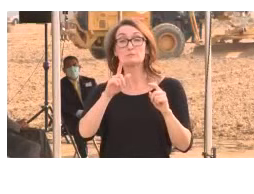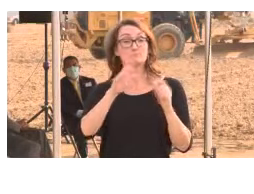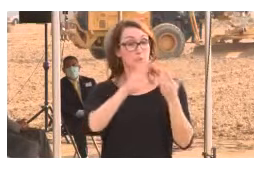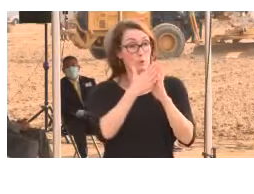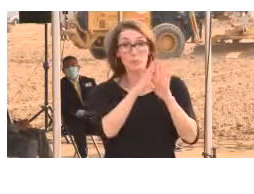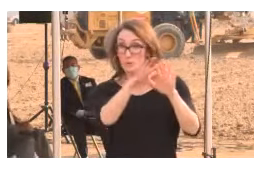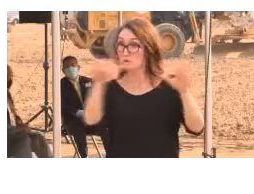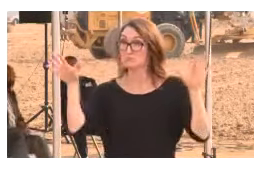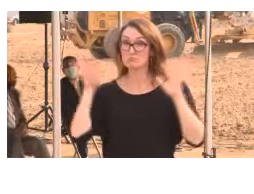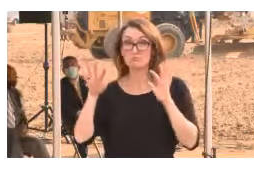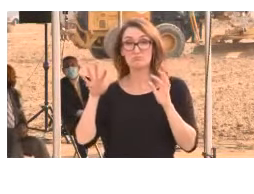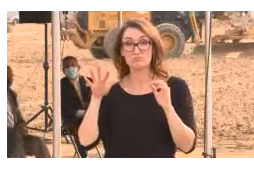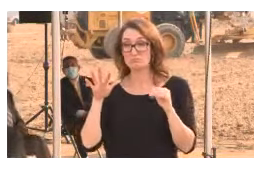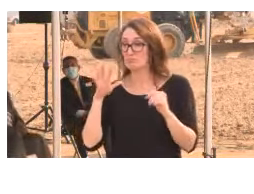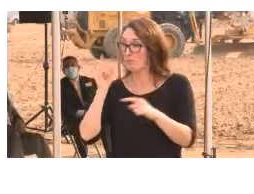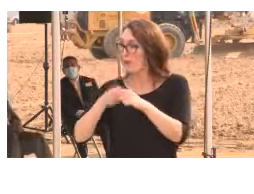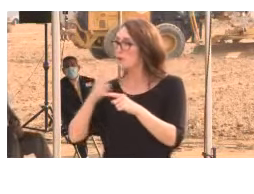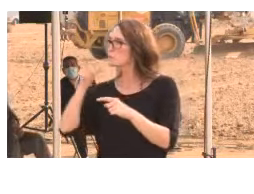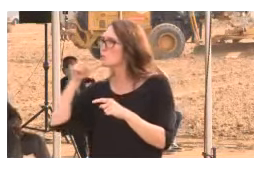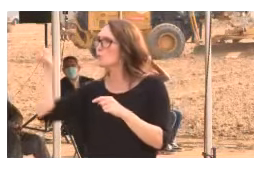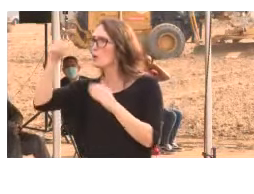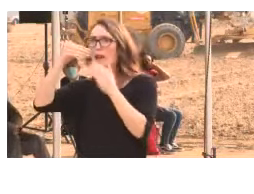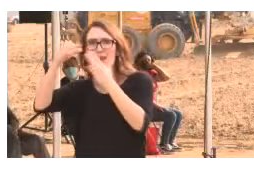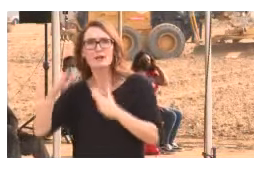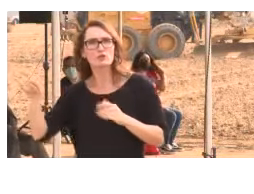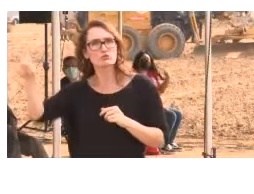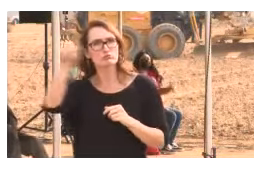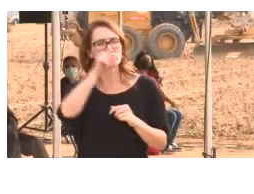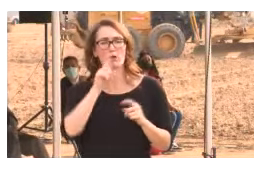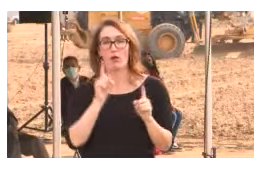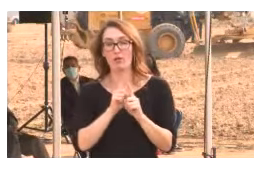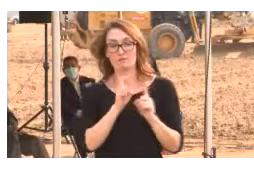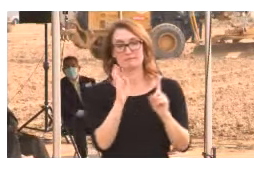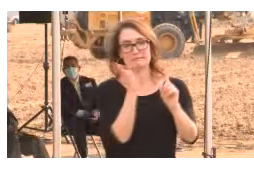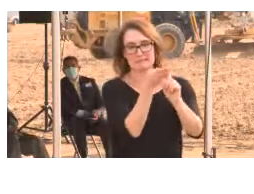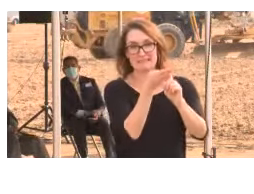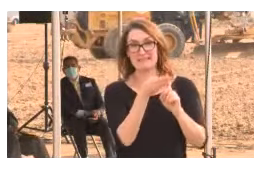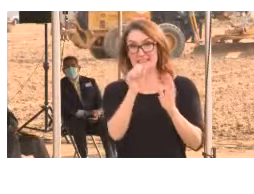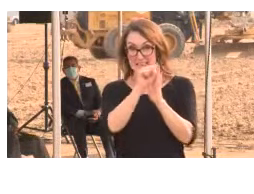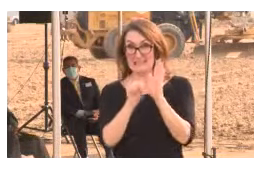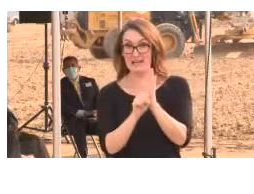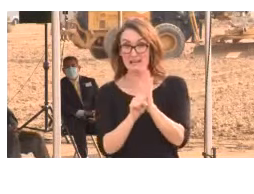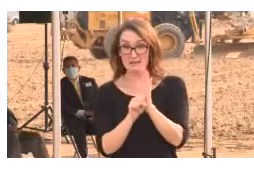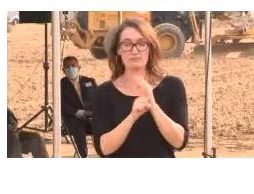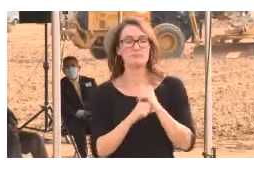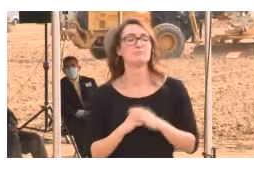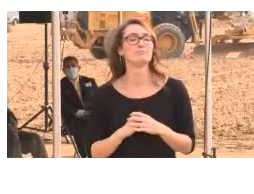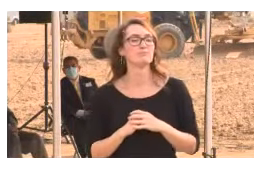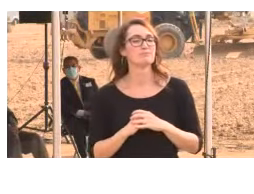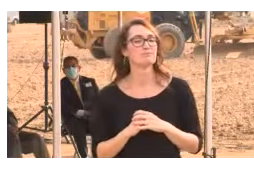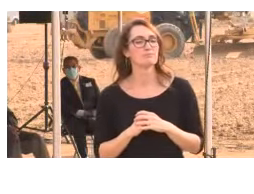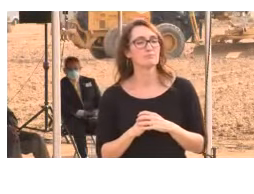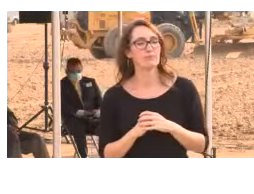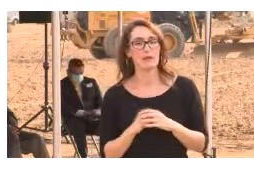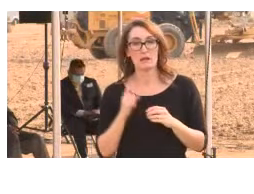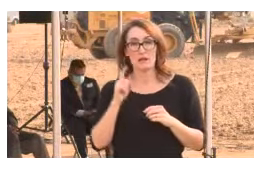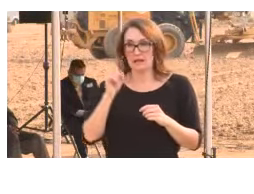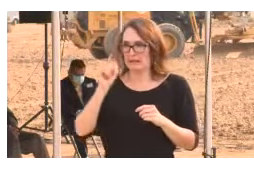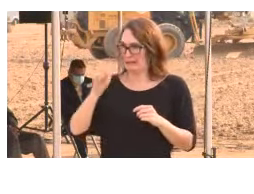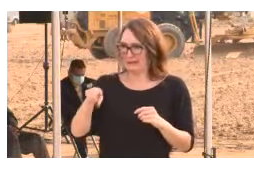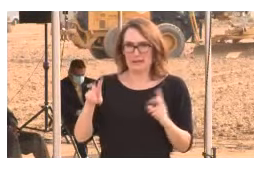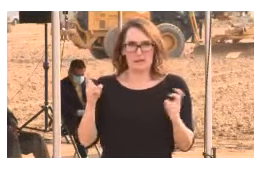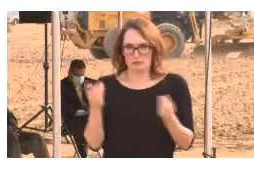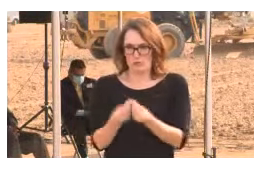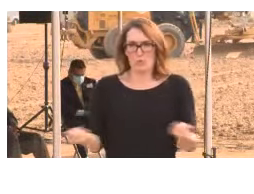Our community and leaders in the community also persuaded the state that we needed a solution here in